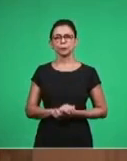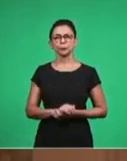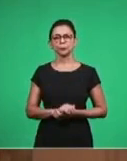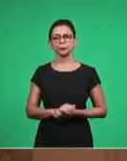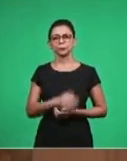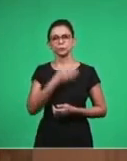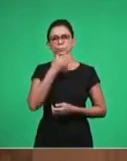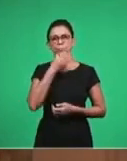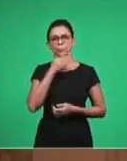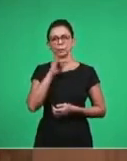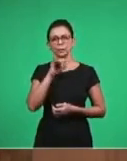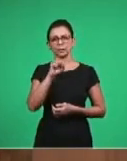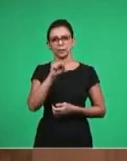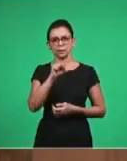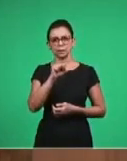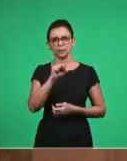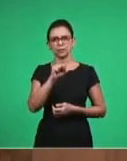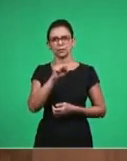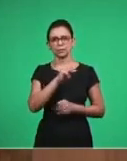the prophet,